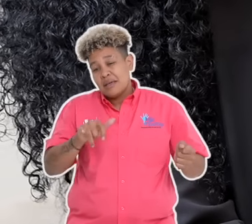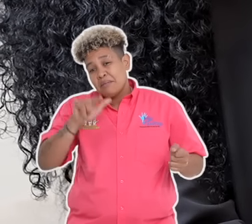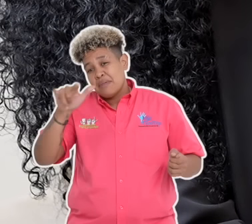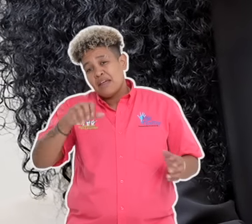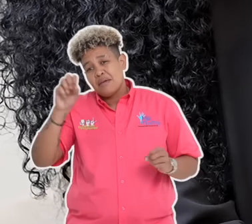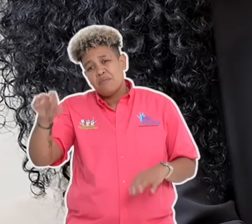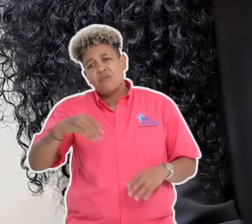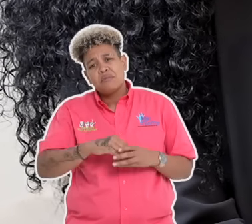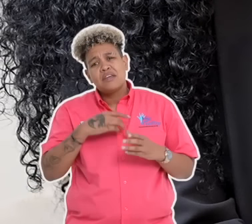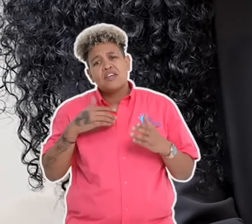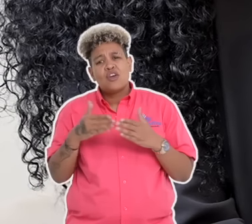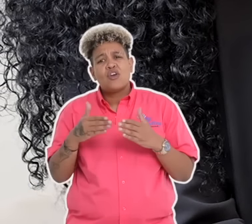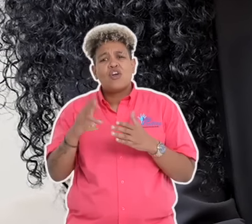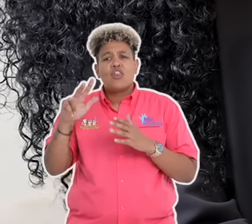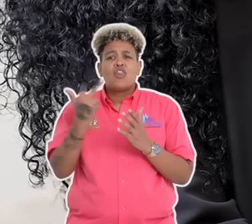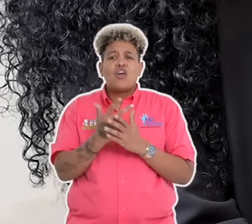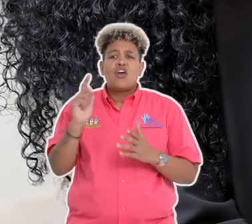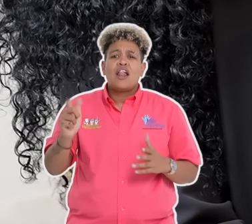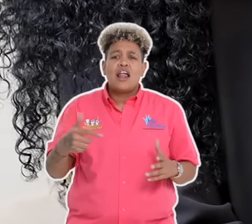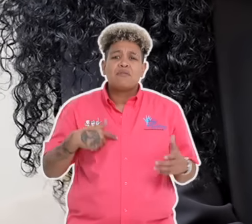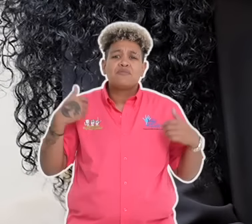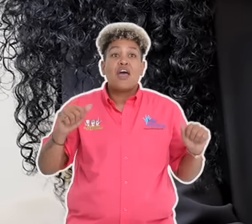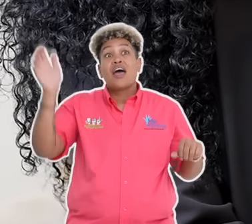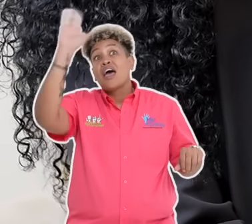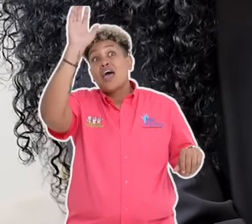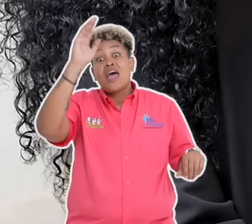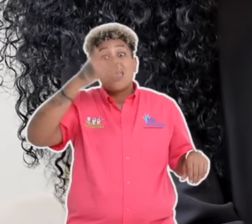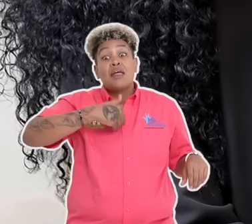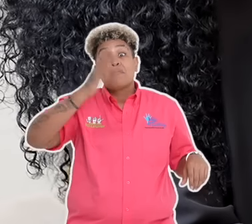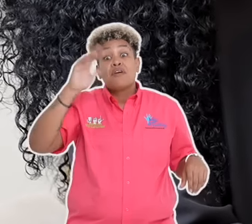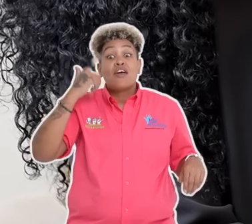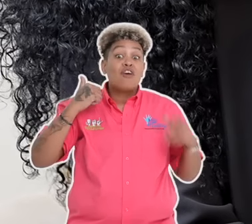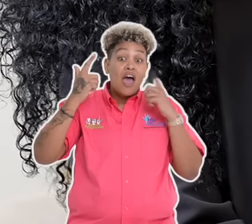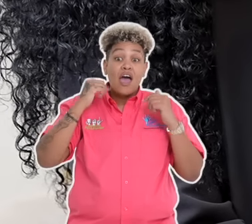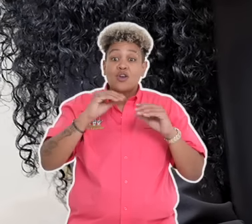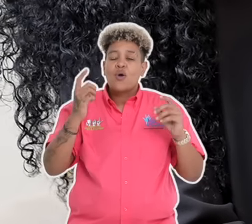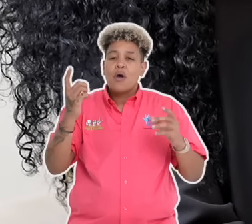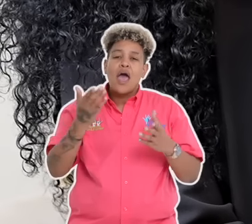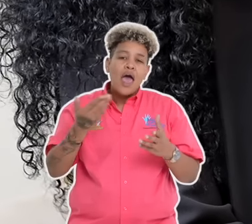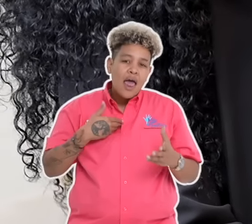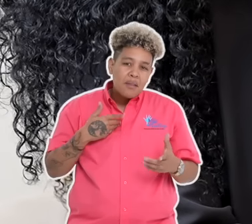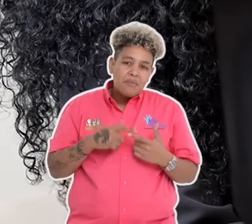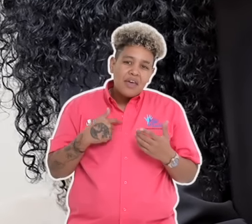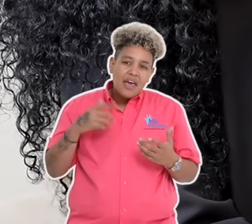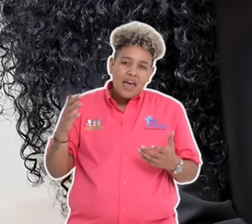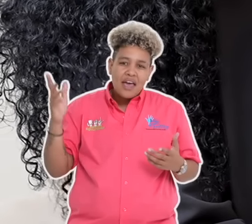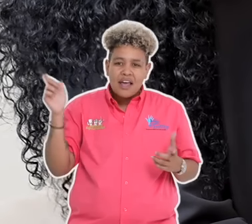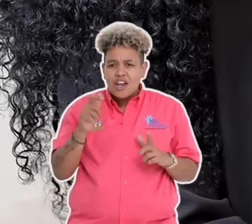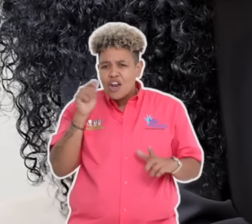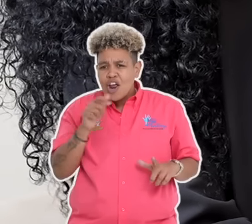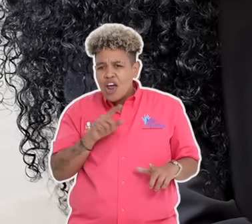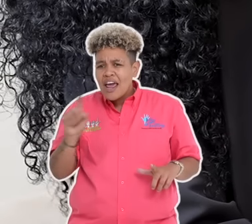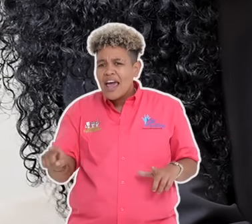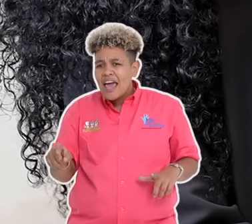escorted me off the aircraft. They placed me in a corner. 3 hours later, I'm trying to get someone to help me, crying. No one helped. And a